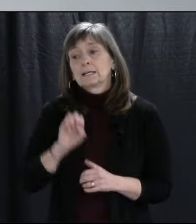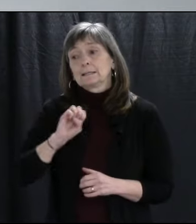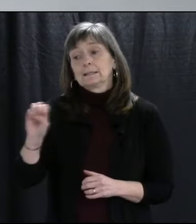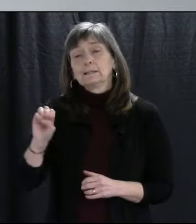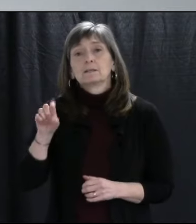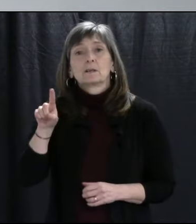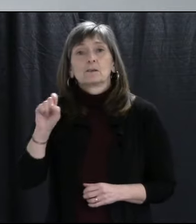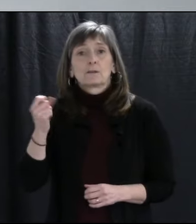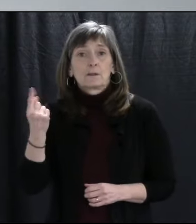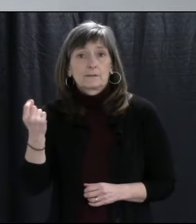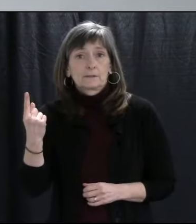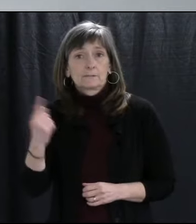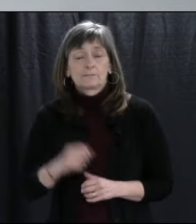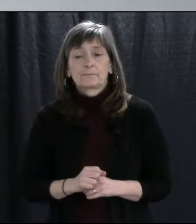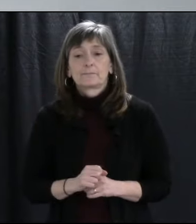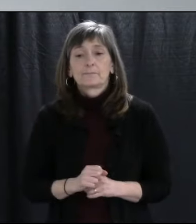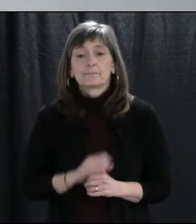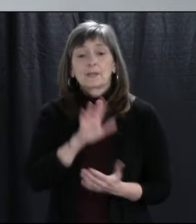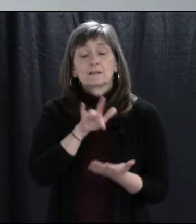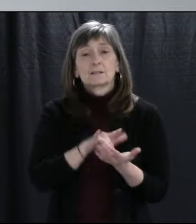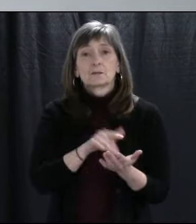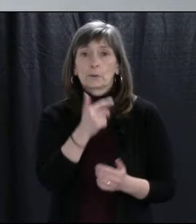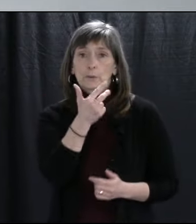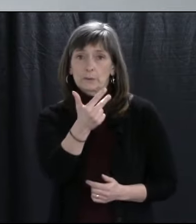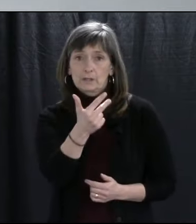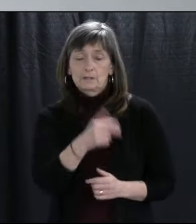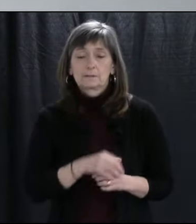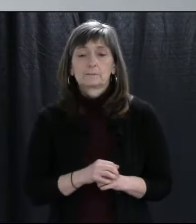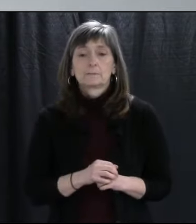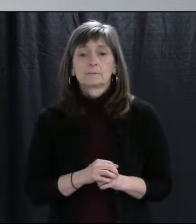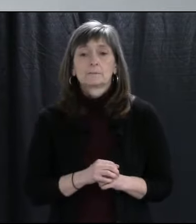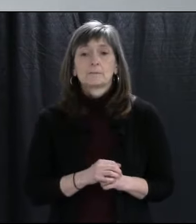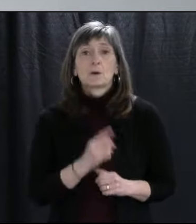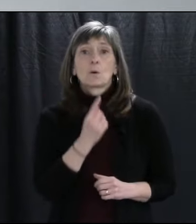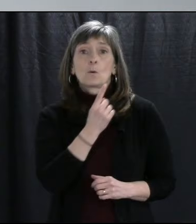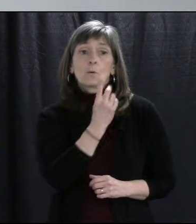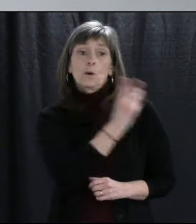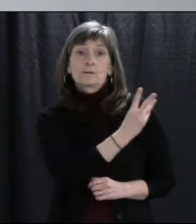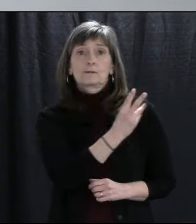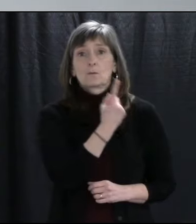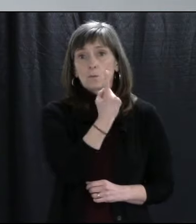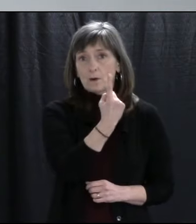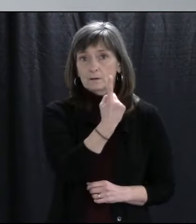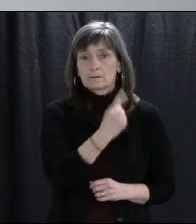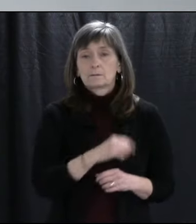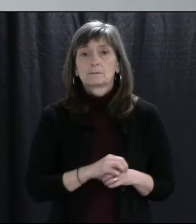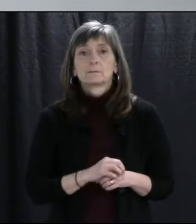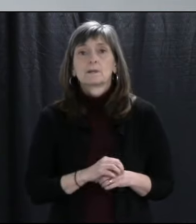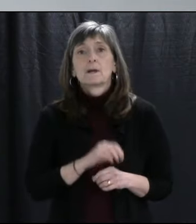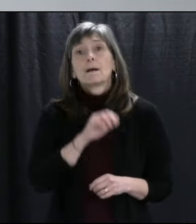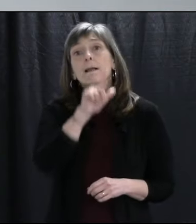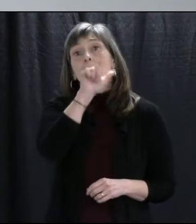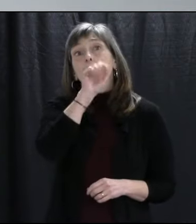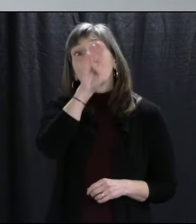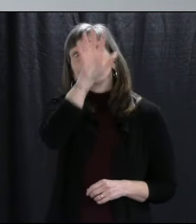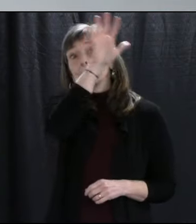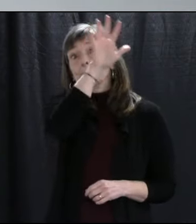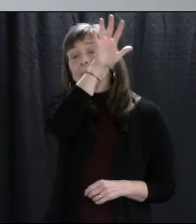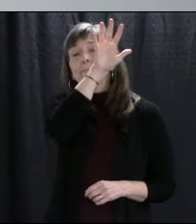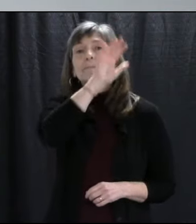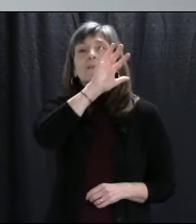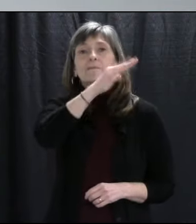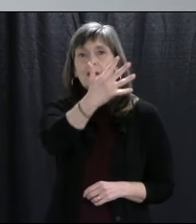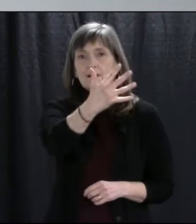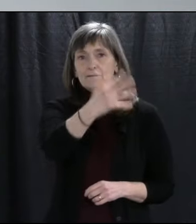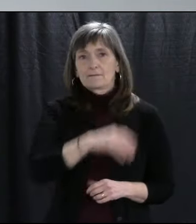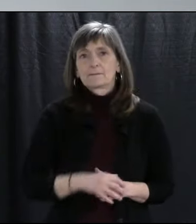Eastern Health Region, 3 in the Central Health Region, 1 in Western Health Region, and 5 in Labrador-Grenville Health Region.